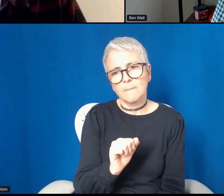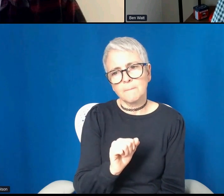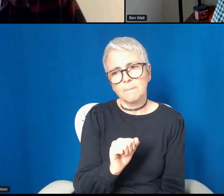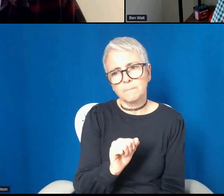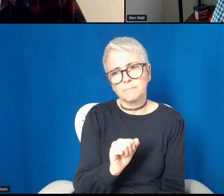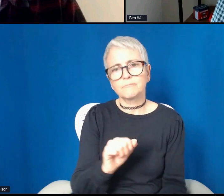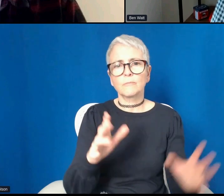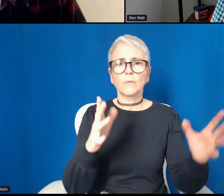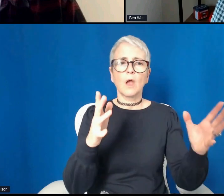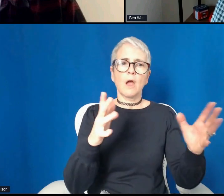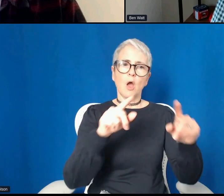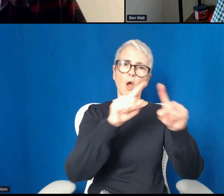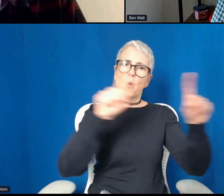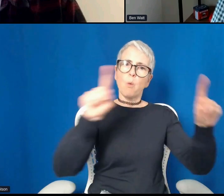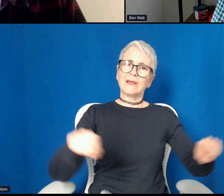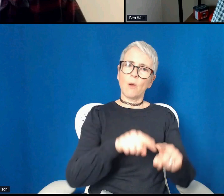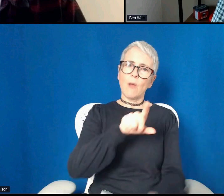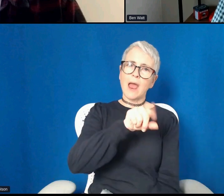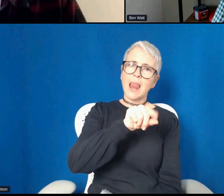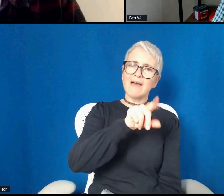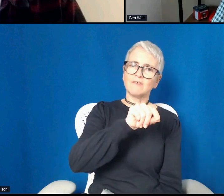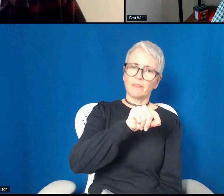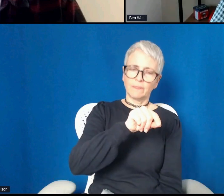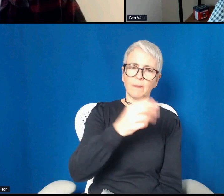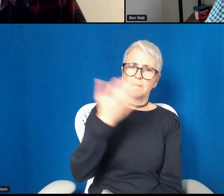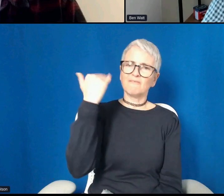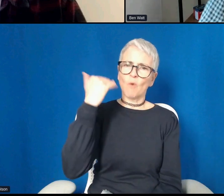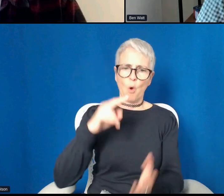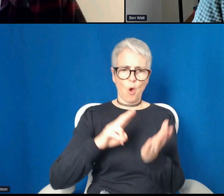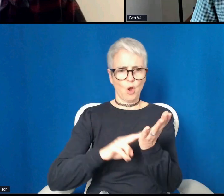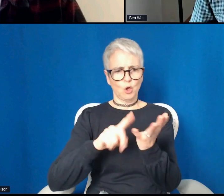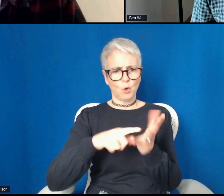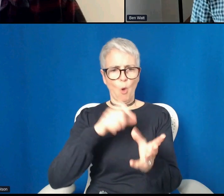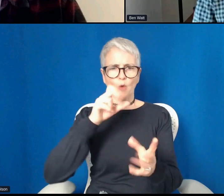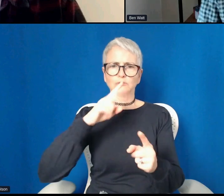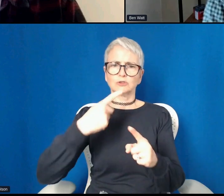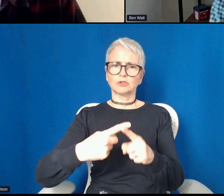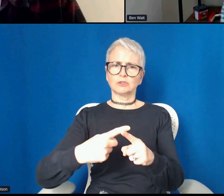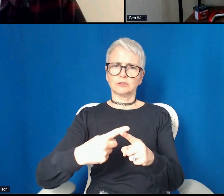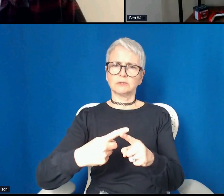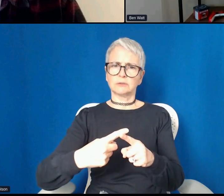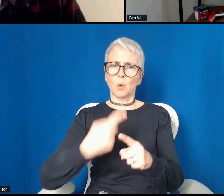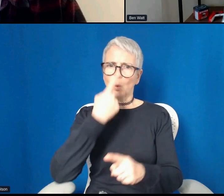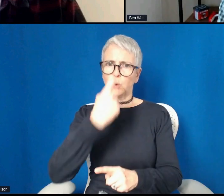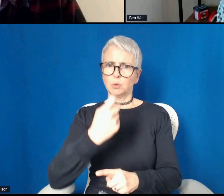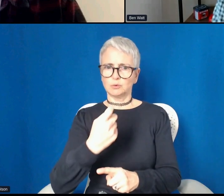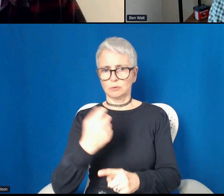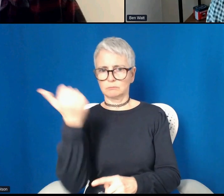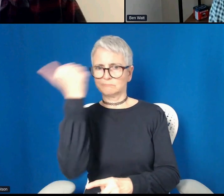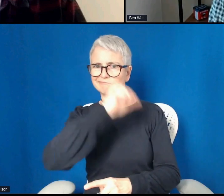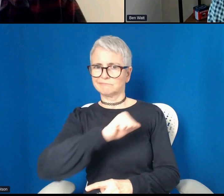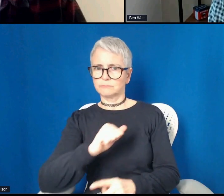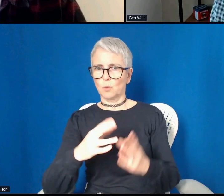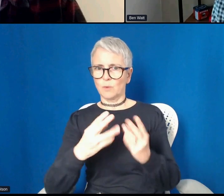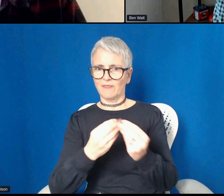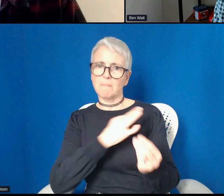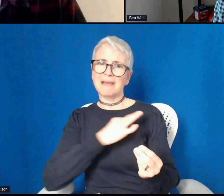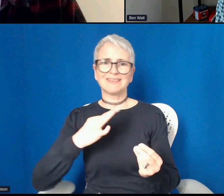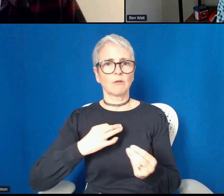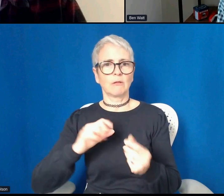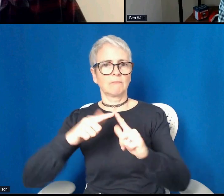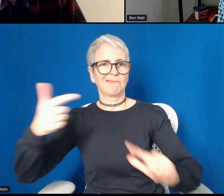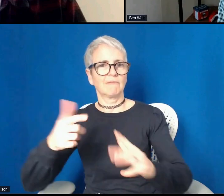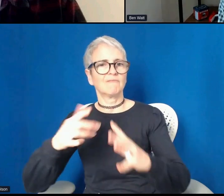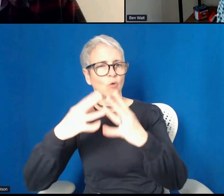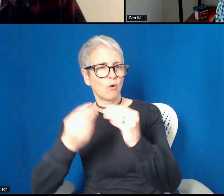from things Nuance used to do particularly well, such as medical and legal terms? It's something we're really excited to see what we'll be able to